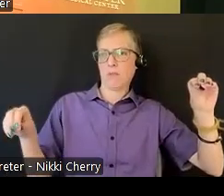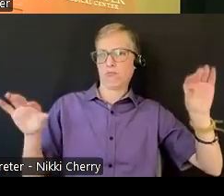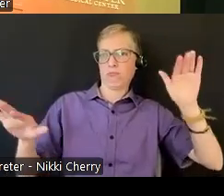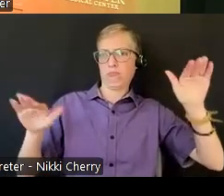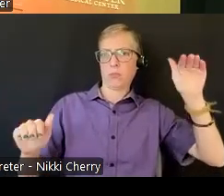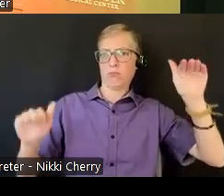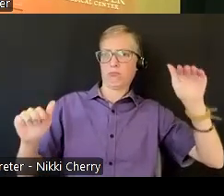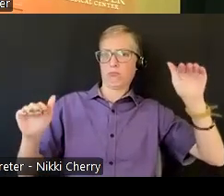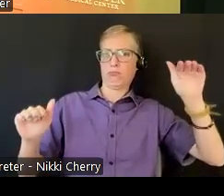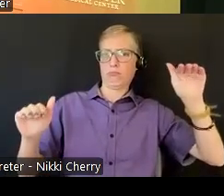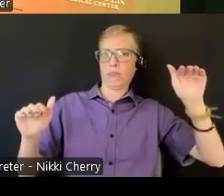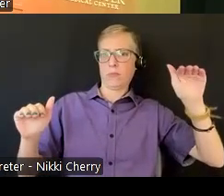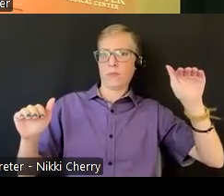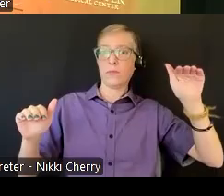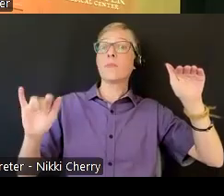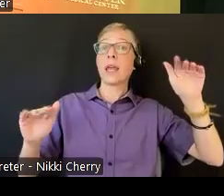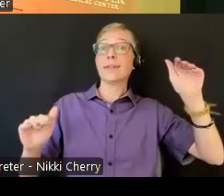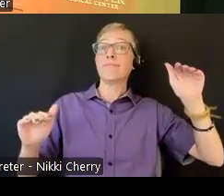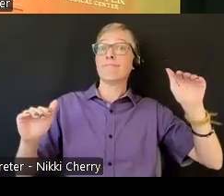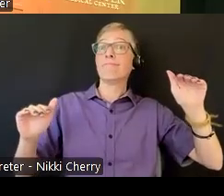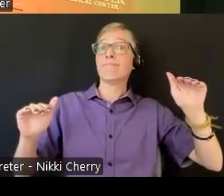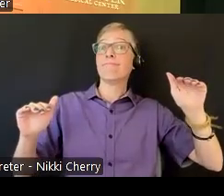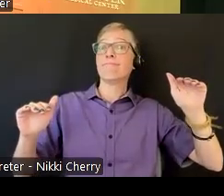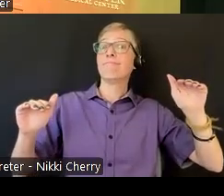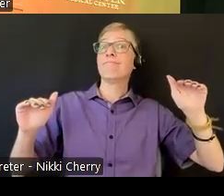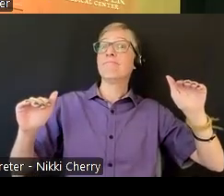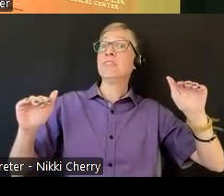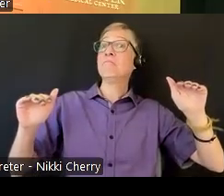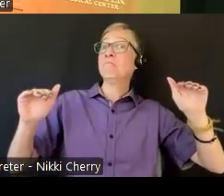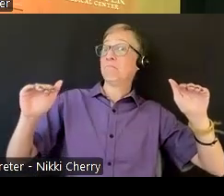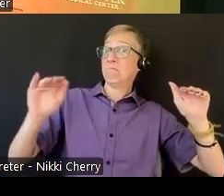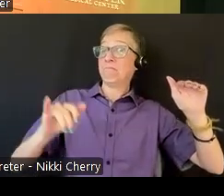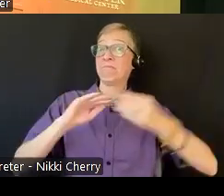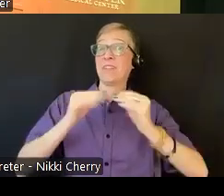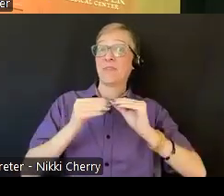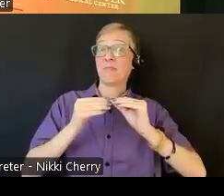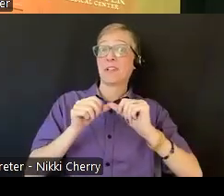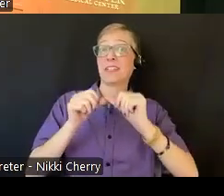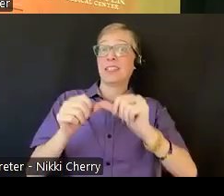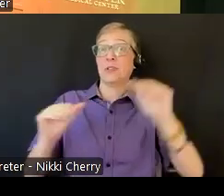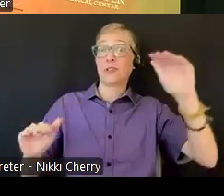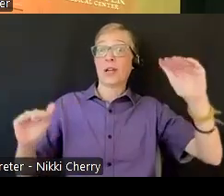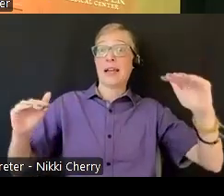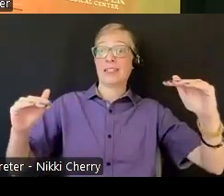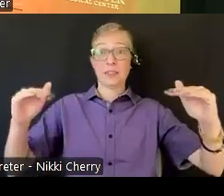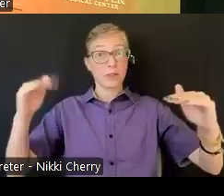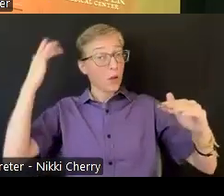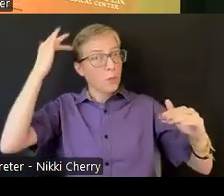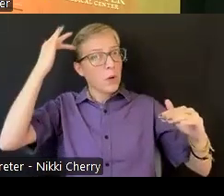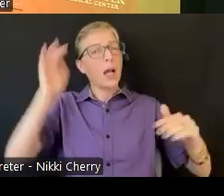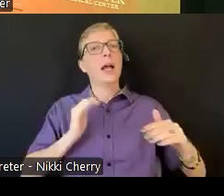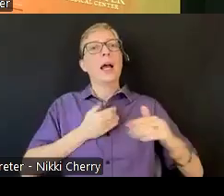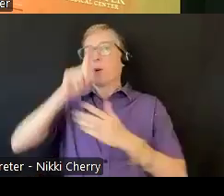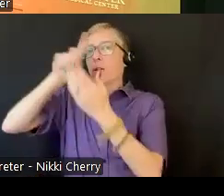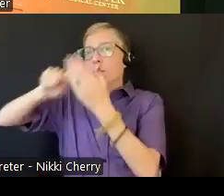is continues to grow, particularly because our investigators and researchers and those who have